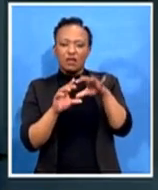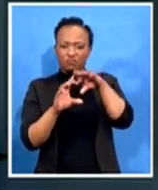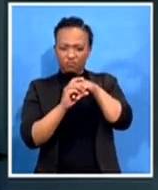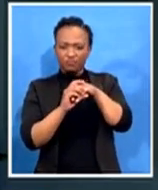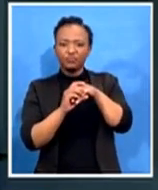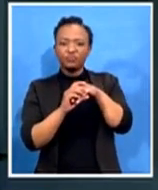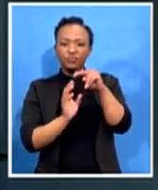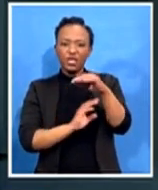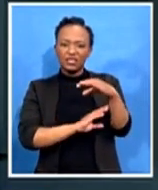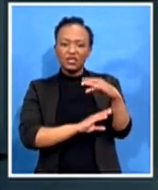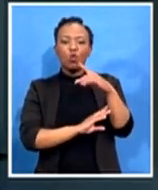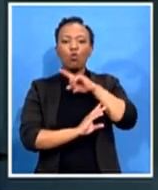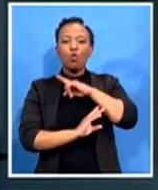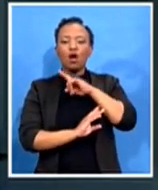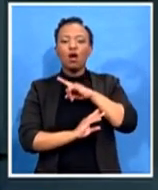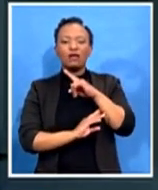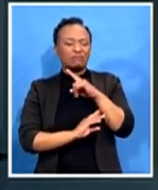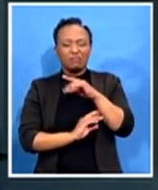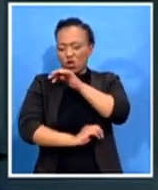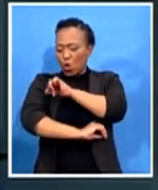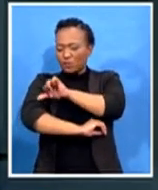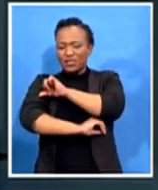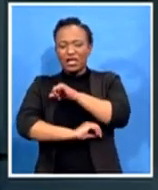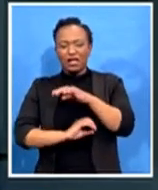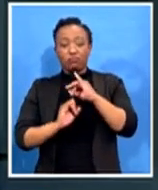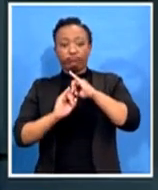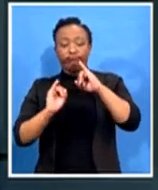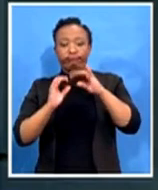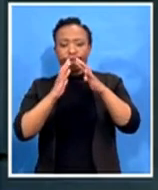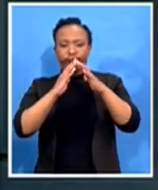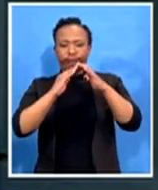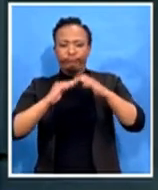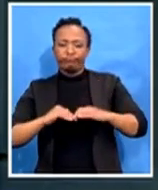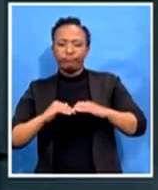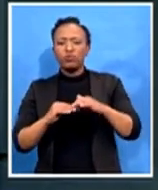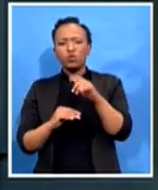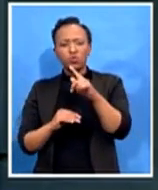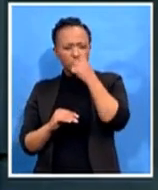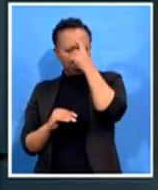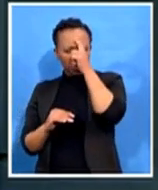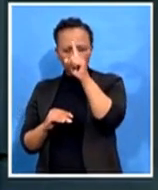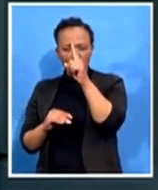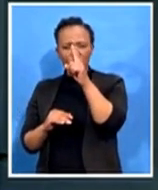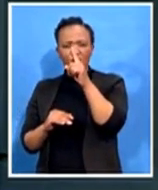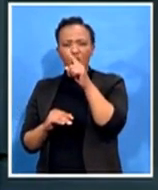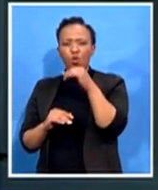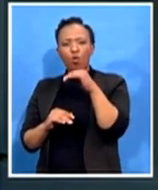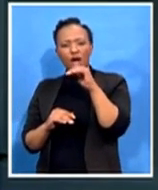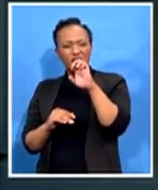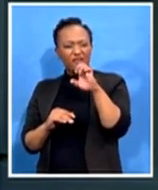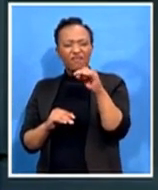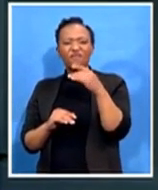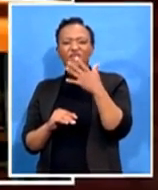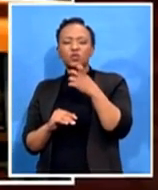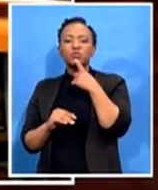virtually collapsed in South Africa. What's your take with regards to the EFF's assessment of COVID in South Africa?